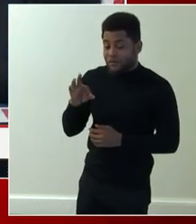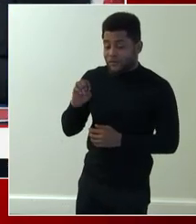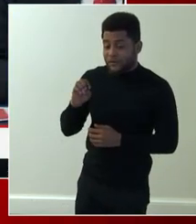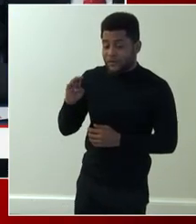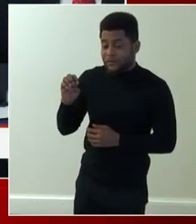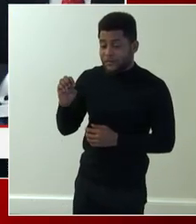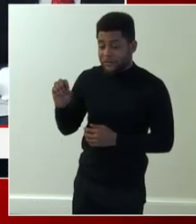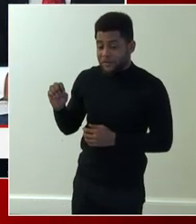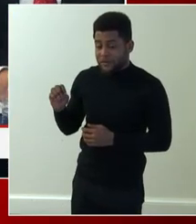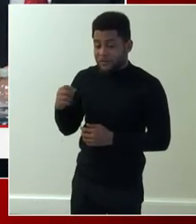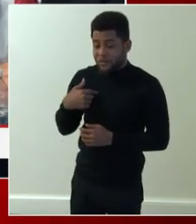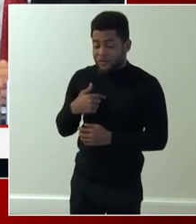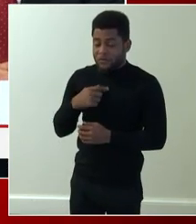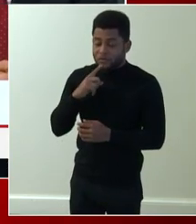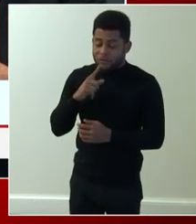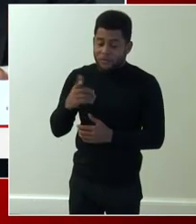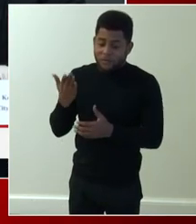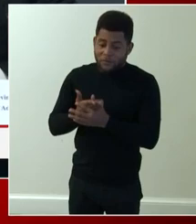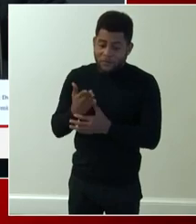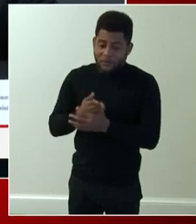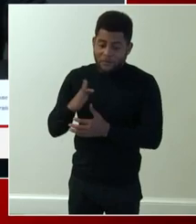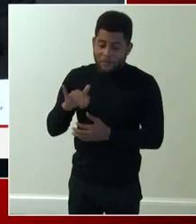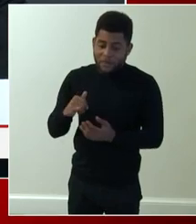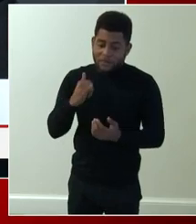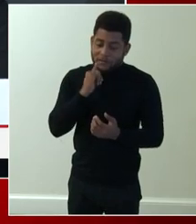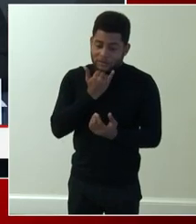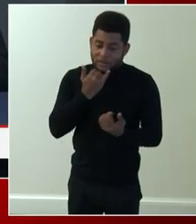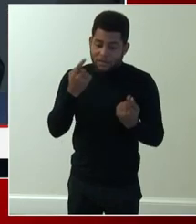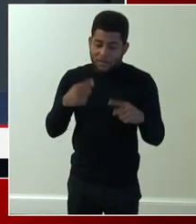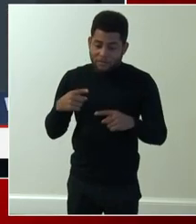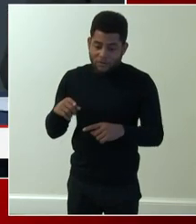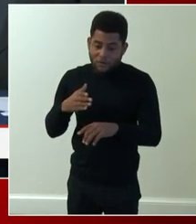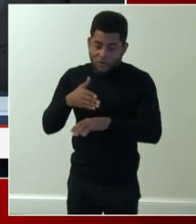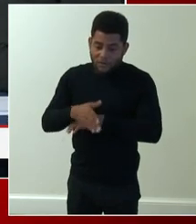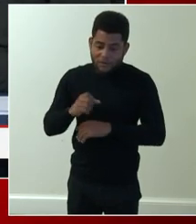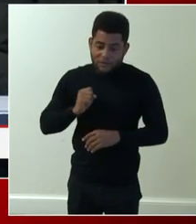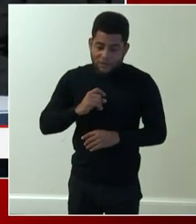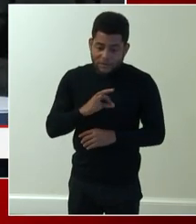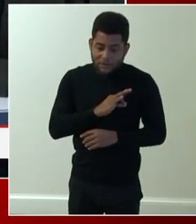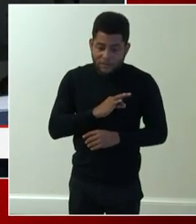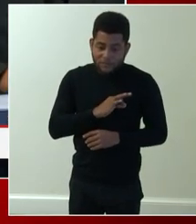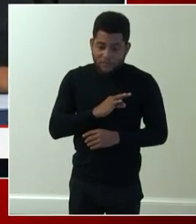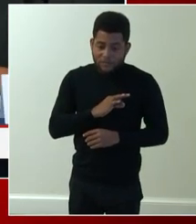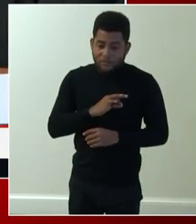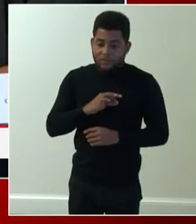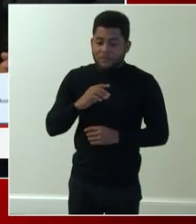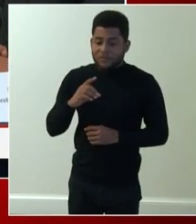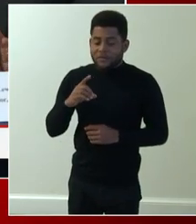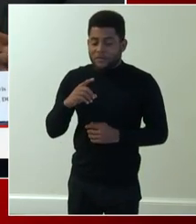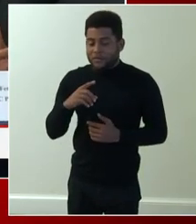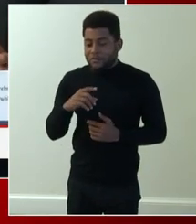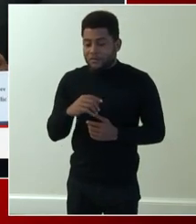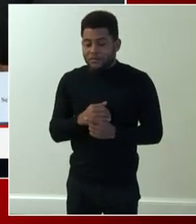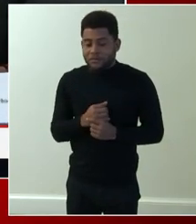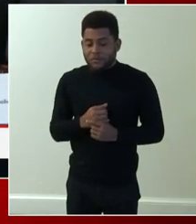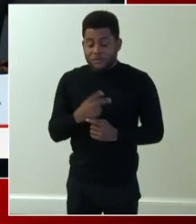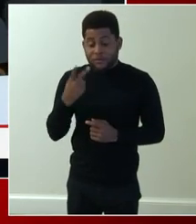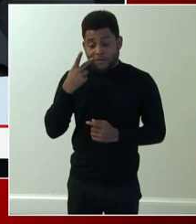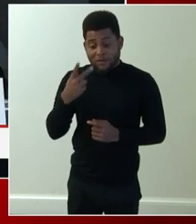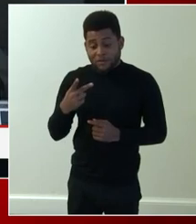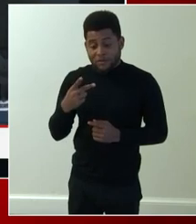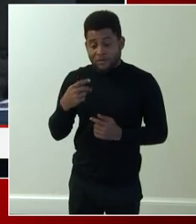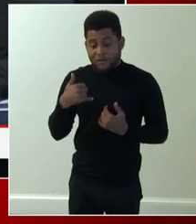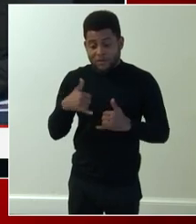by the incident that took place with the staff member at Watkins. And as you can tell, it's still top of